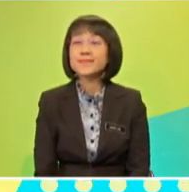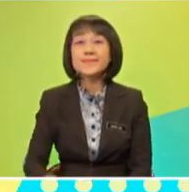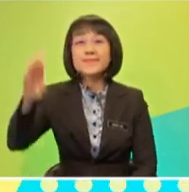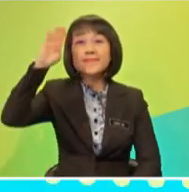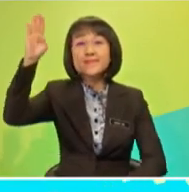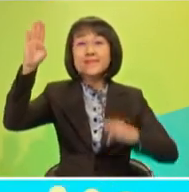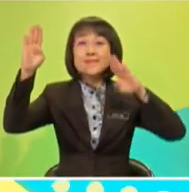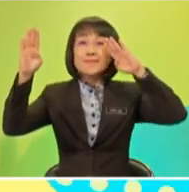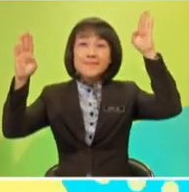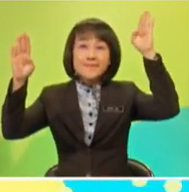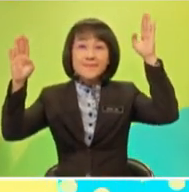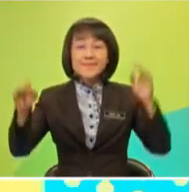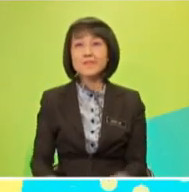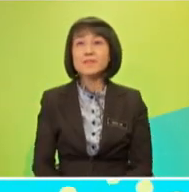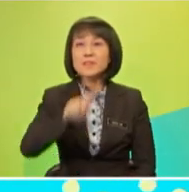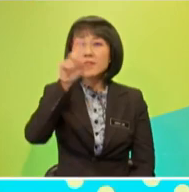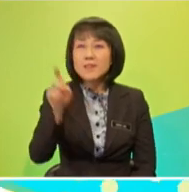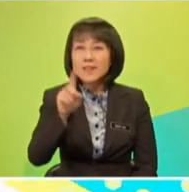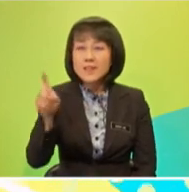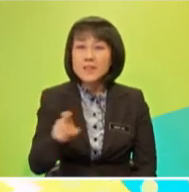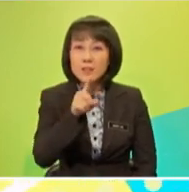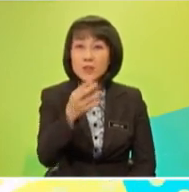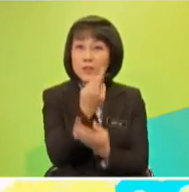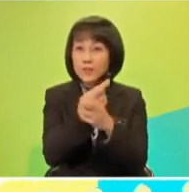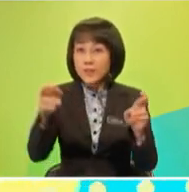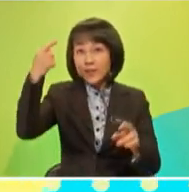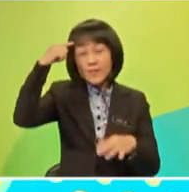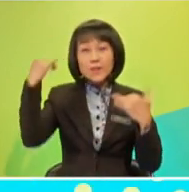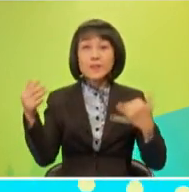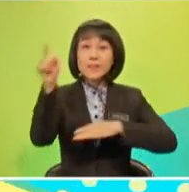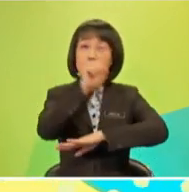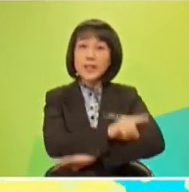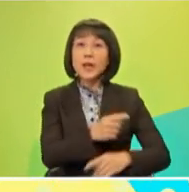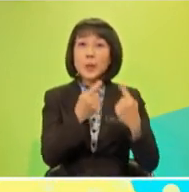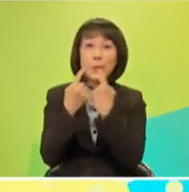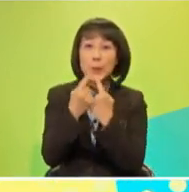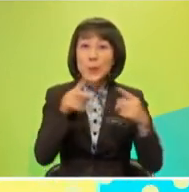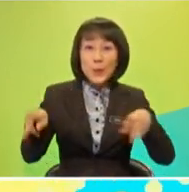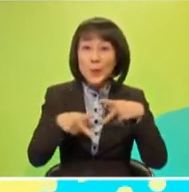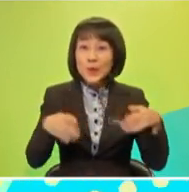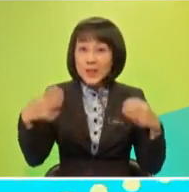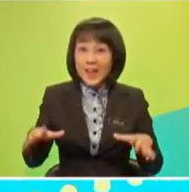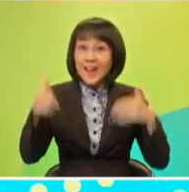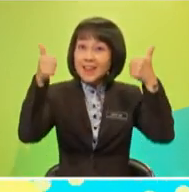ask you one question. Are you ready for today's birthday party? If you are, give me a thumbs up.